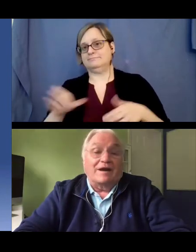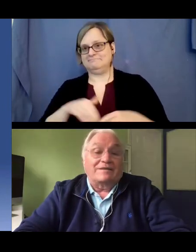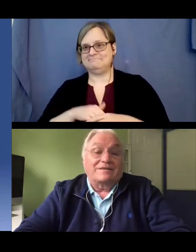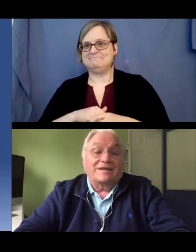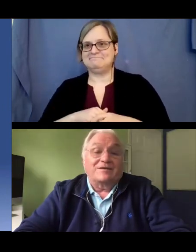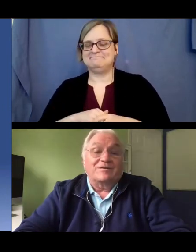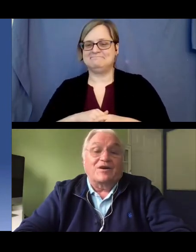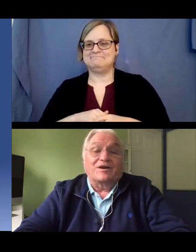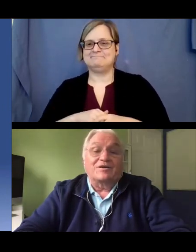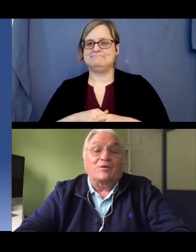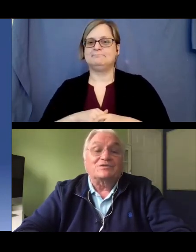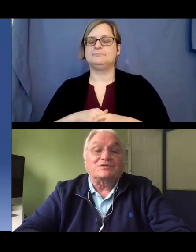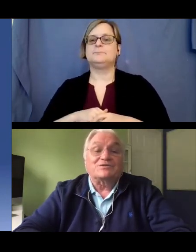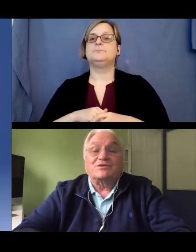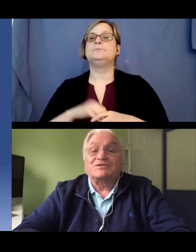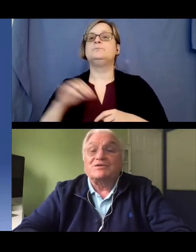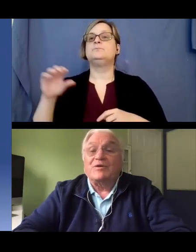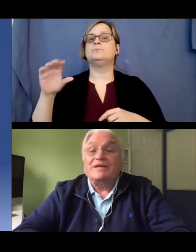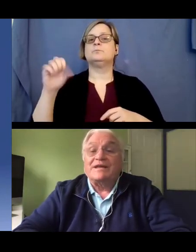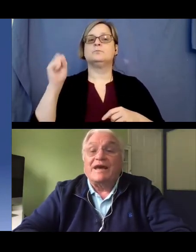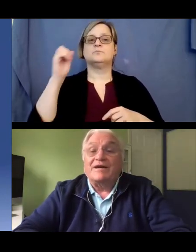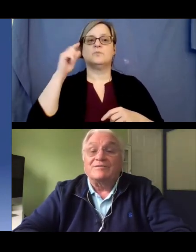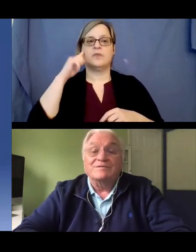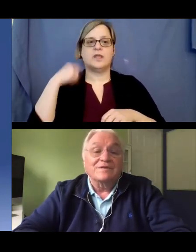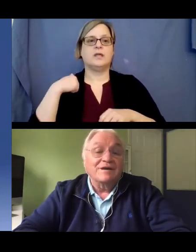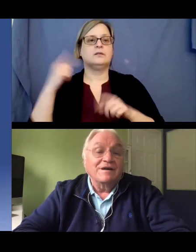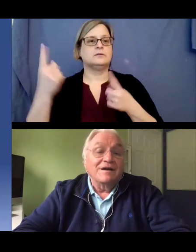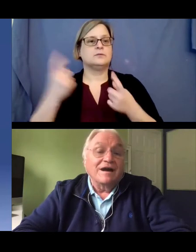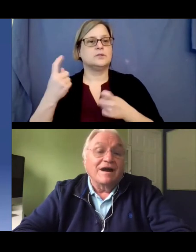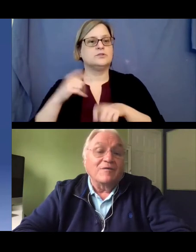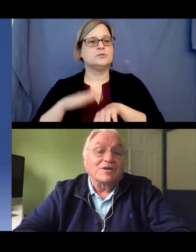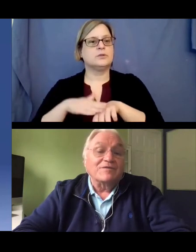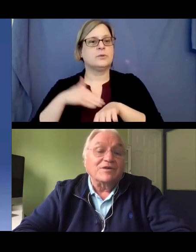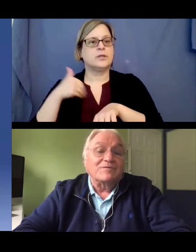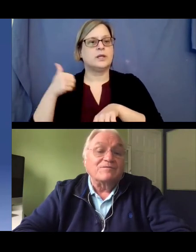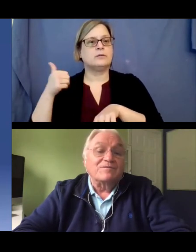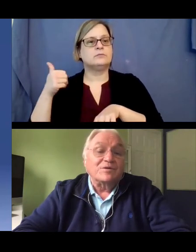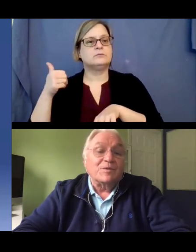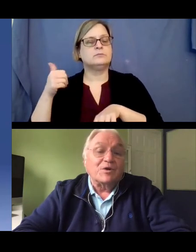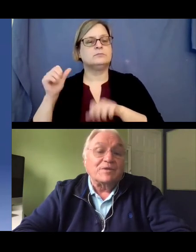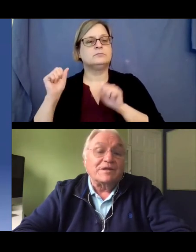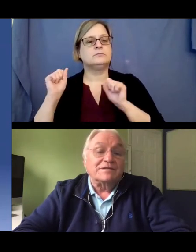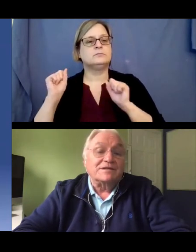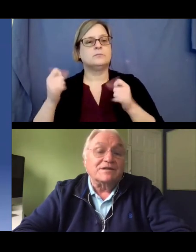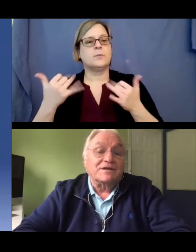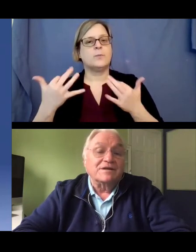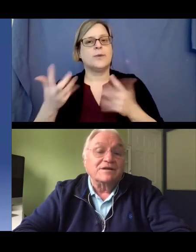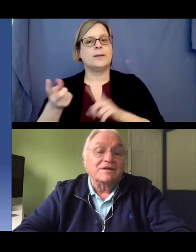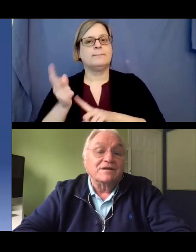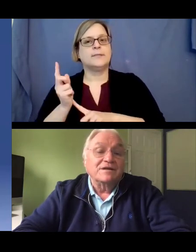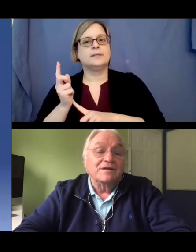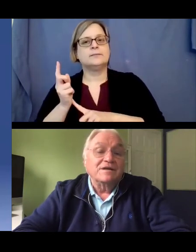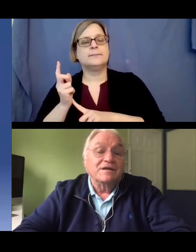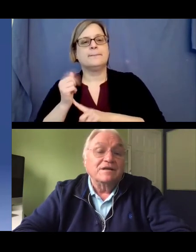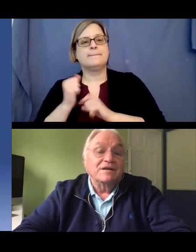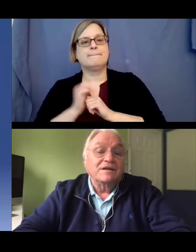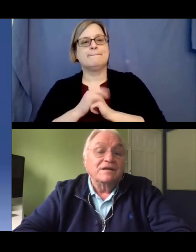So I think our questions are slowing down. We'll give it a few more minutes here.